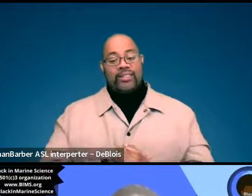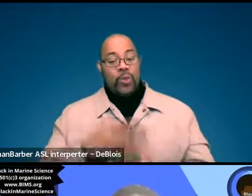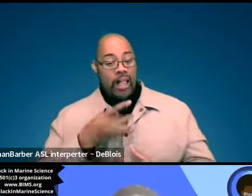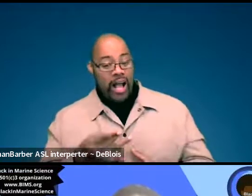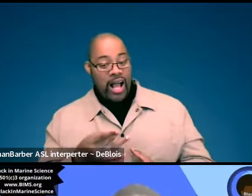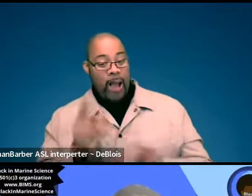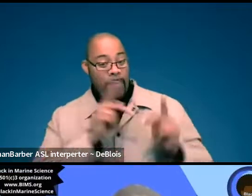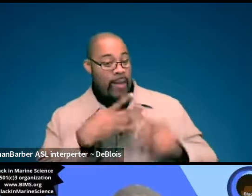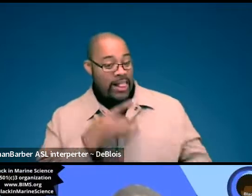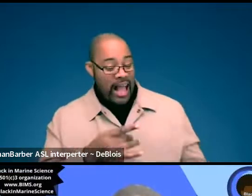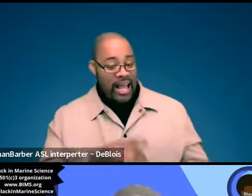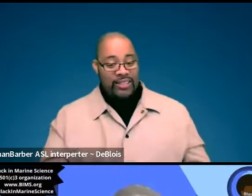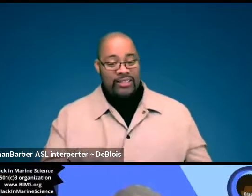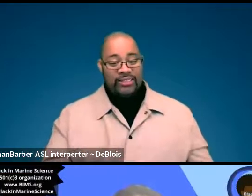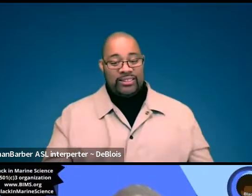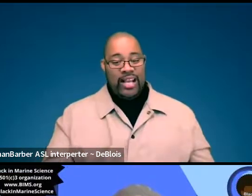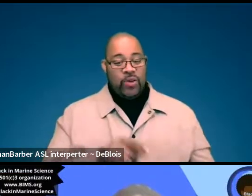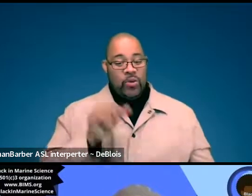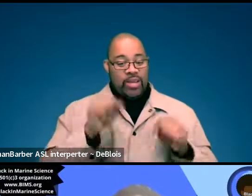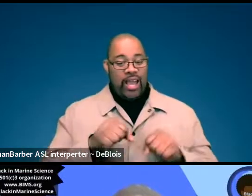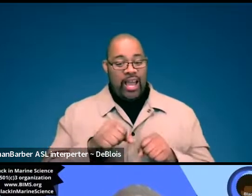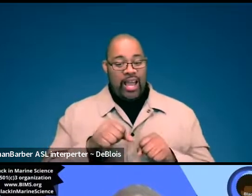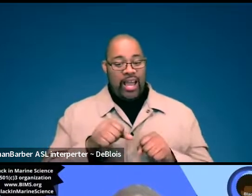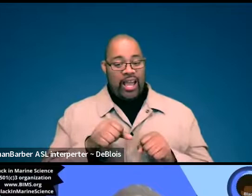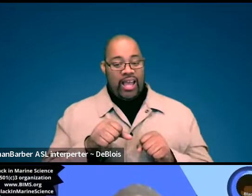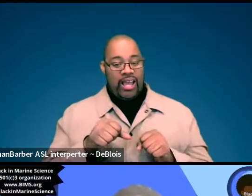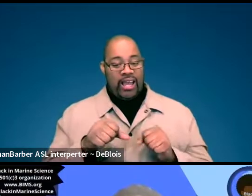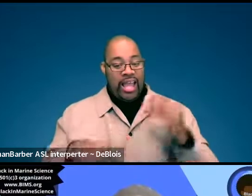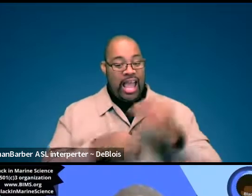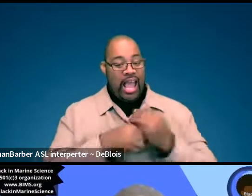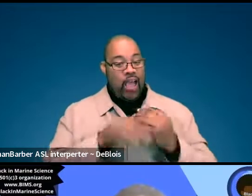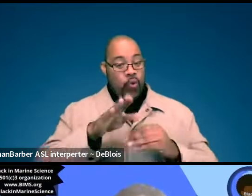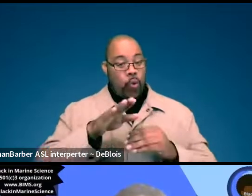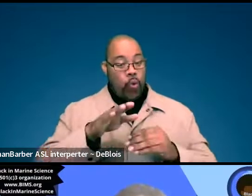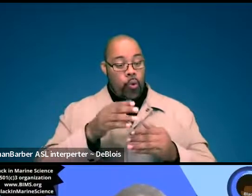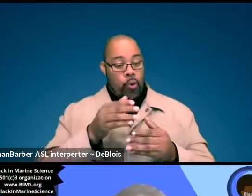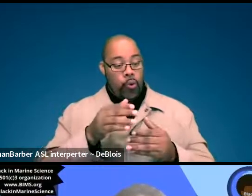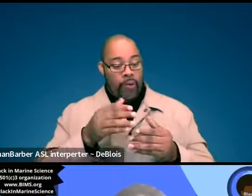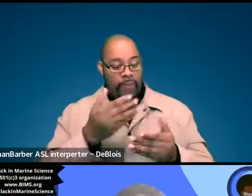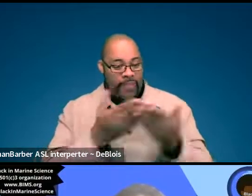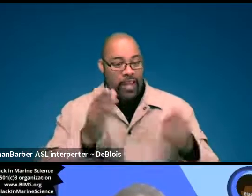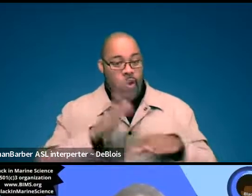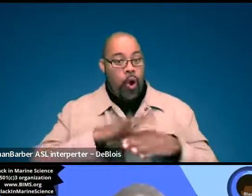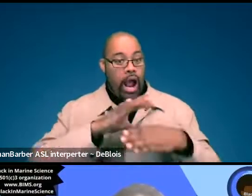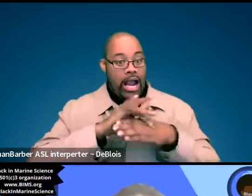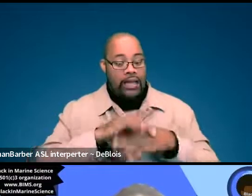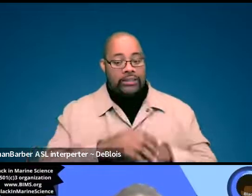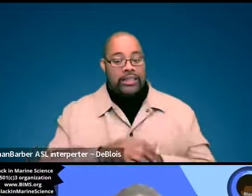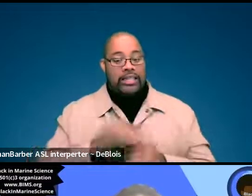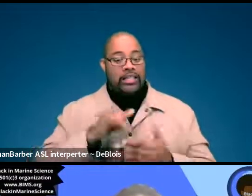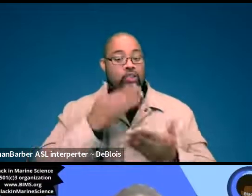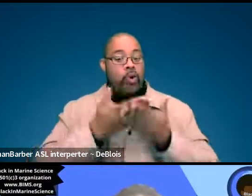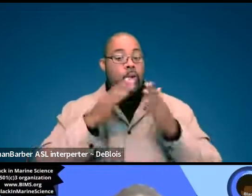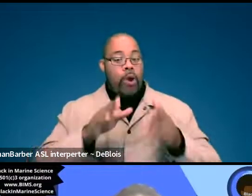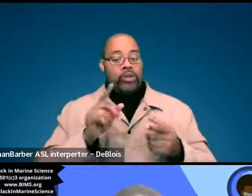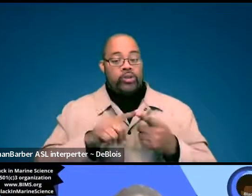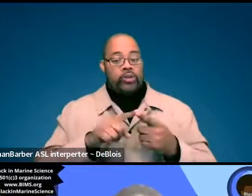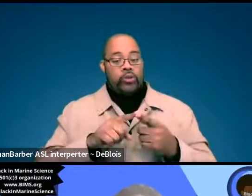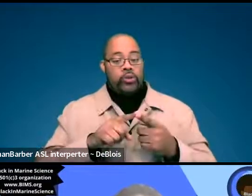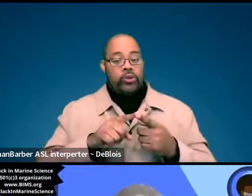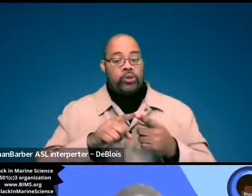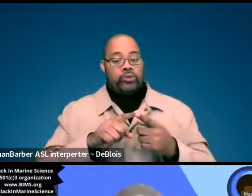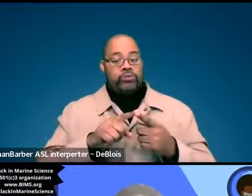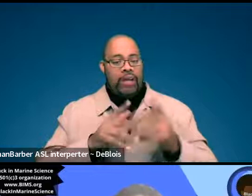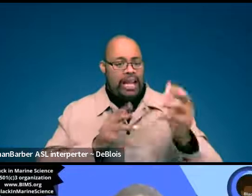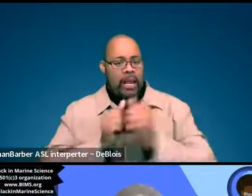the people like, and you can put your spin on the content, that's a good way to like be up